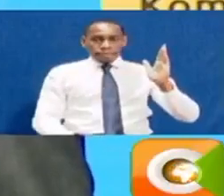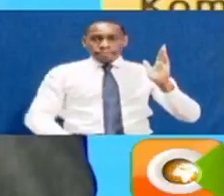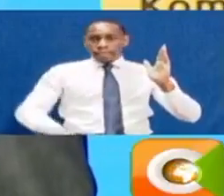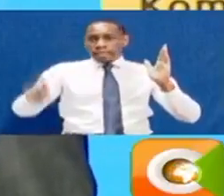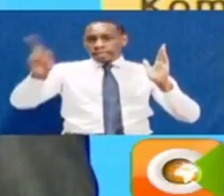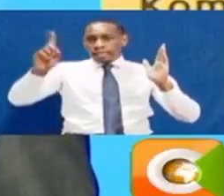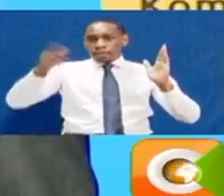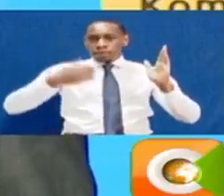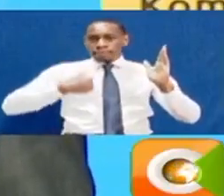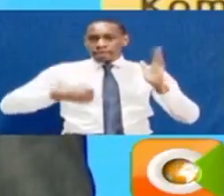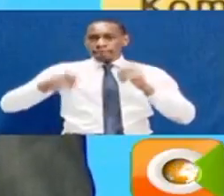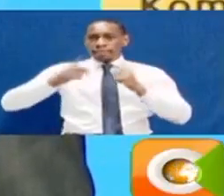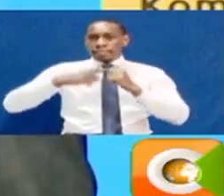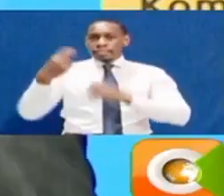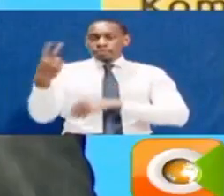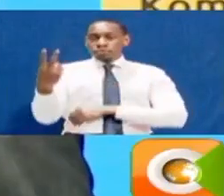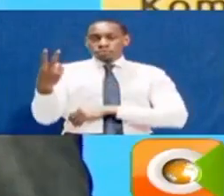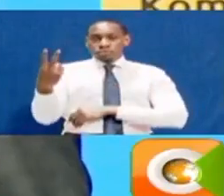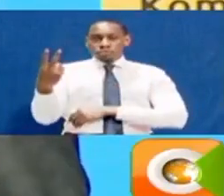has 62,